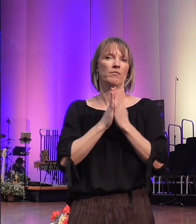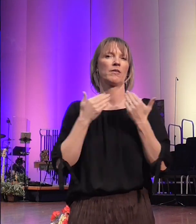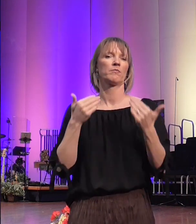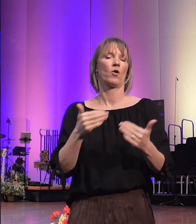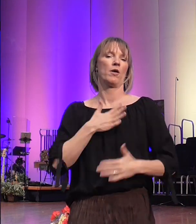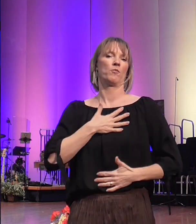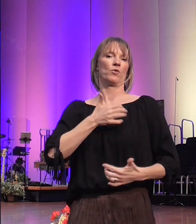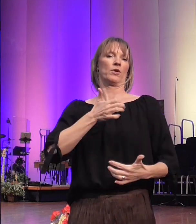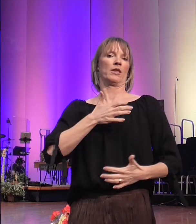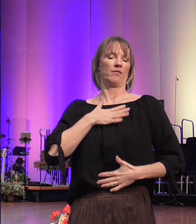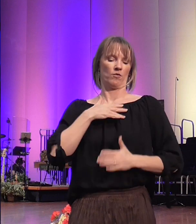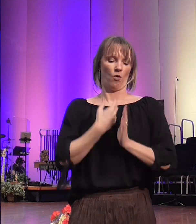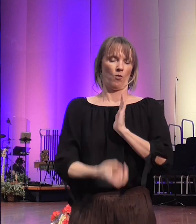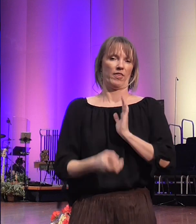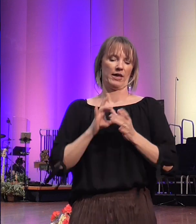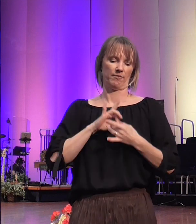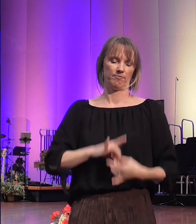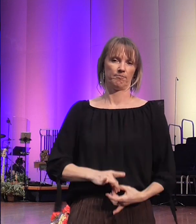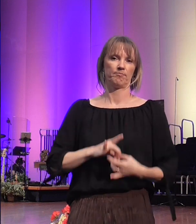go within.